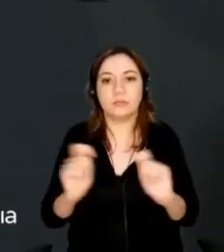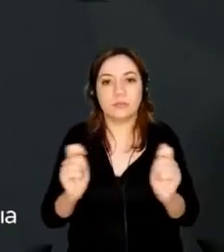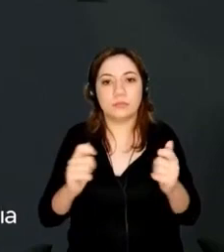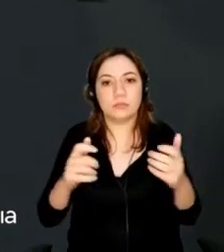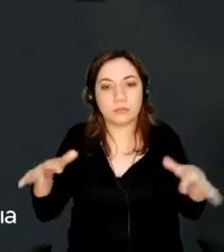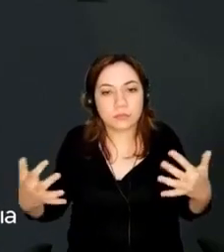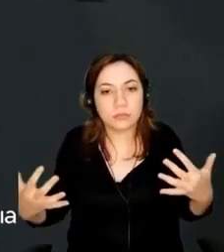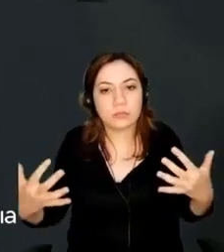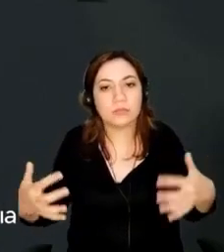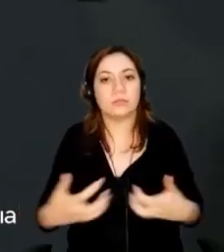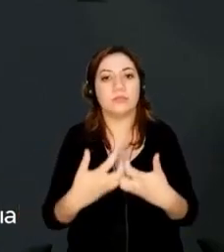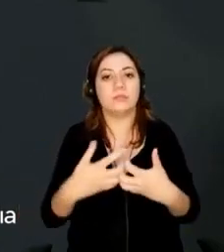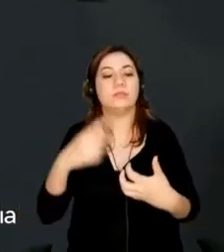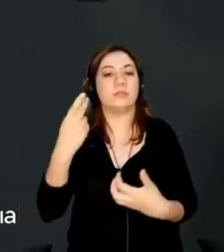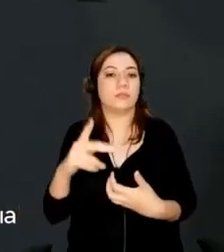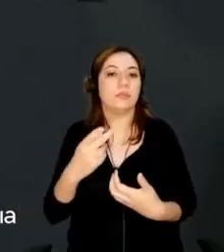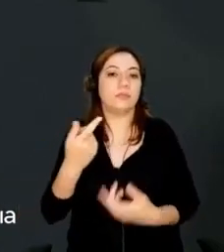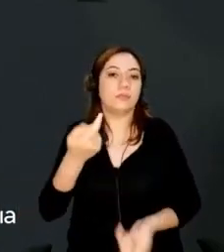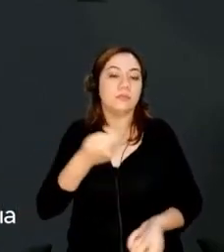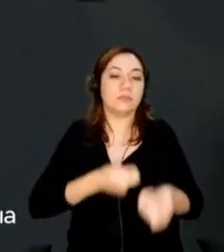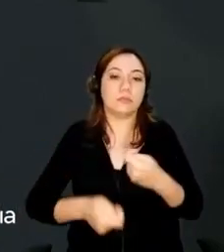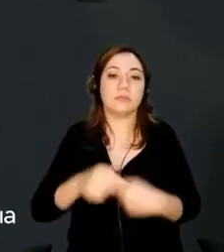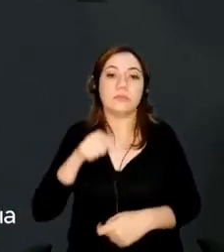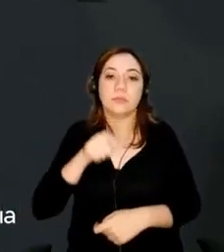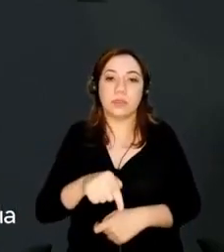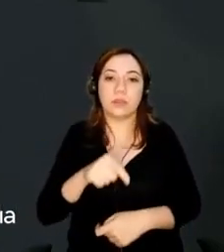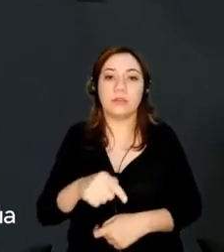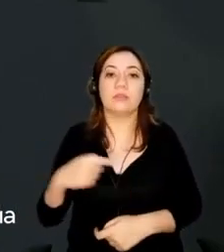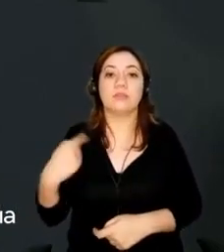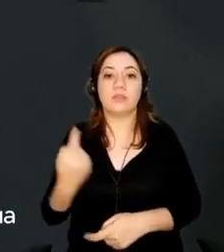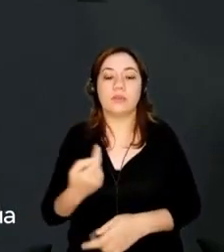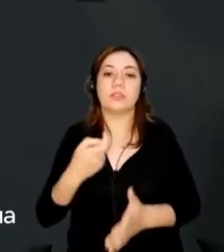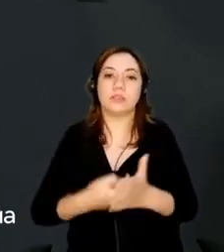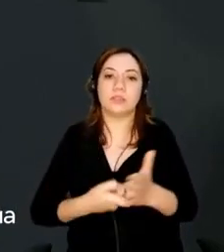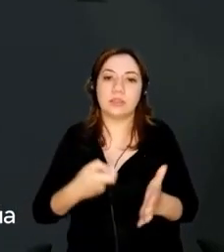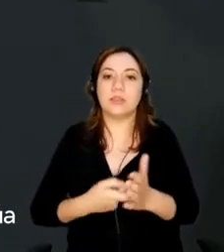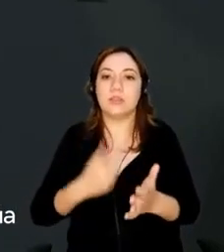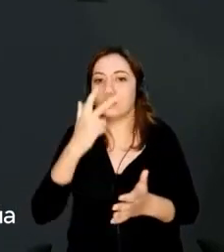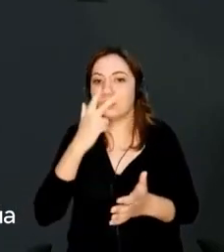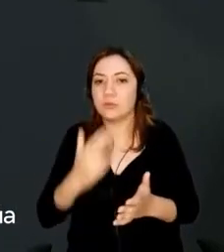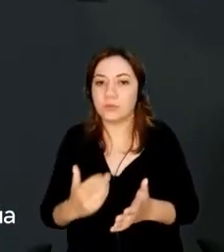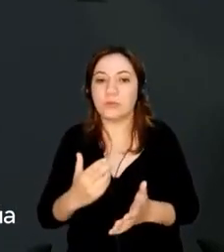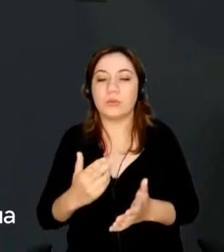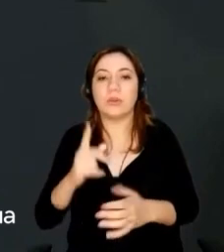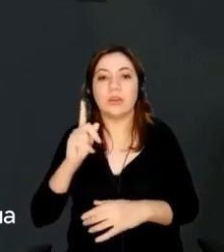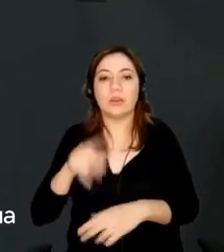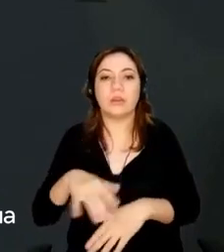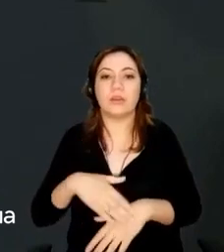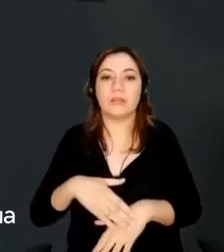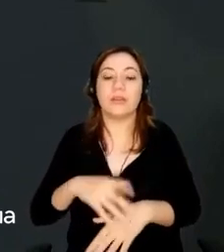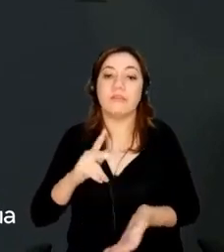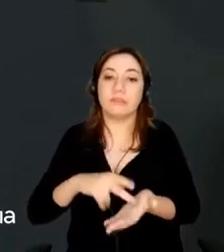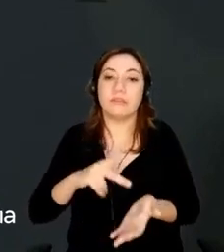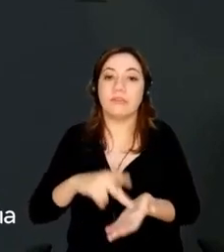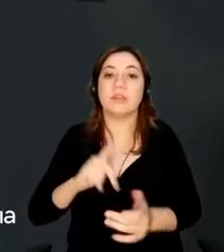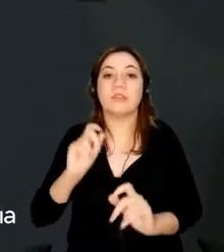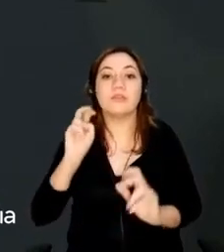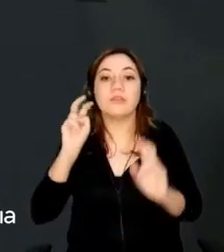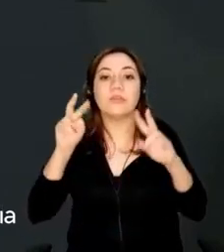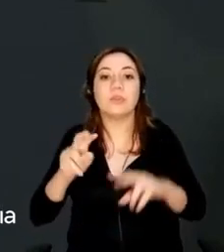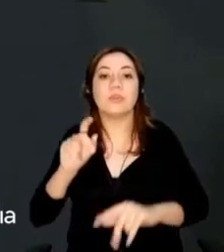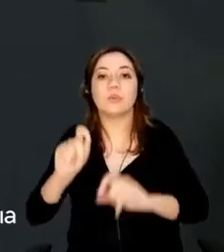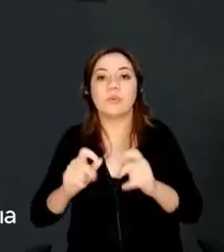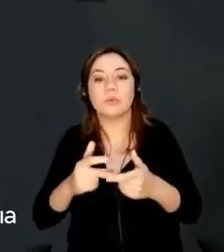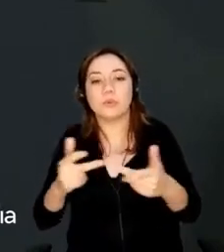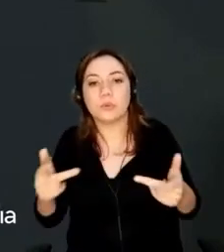And that's really where, you know, we've tried to make a lot of inroads is really to look at what are the things that I would say kind of within two areas, at